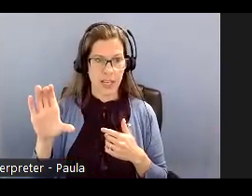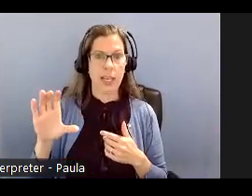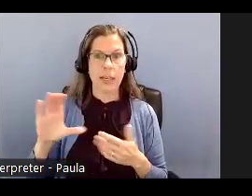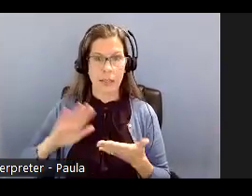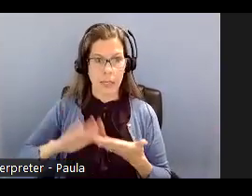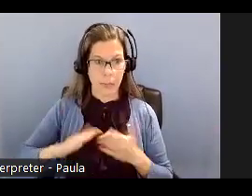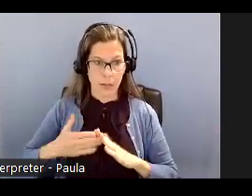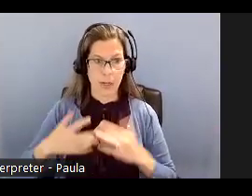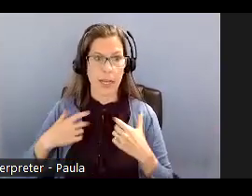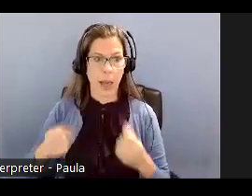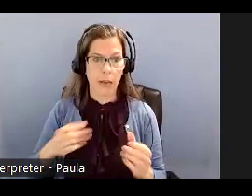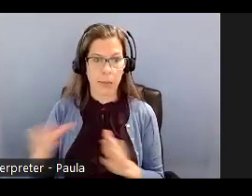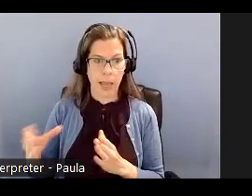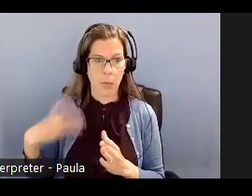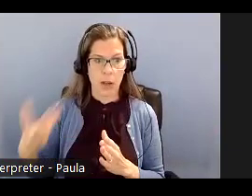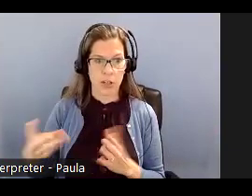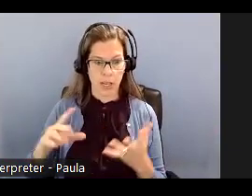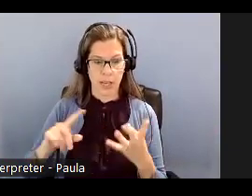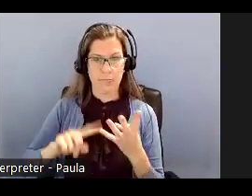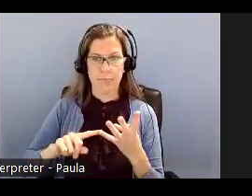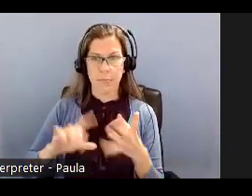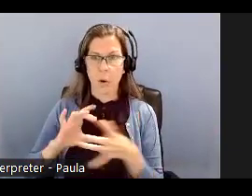Health Plan of Washington, and Coordinated Care.